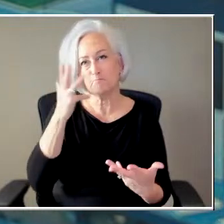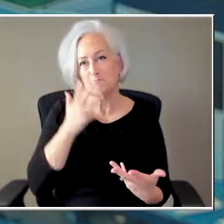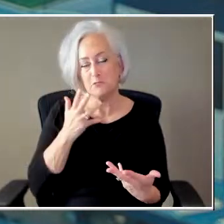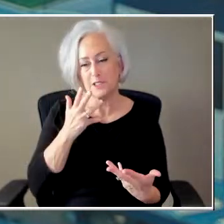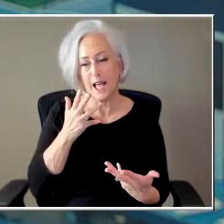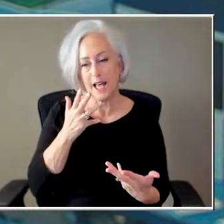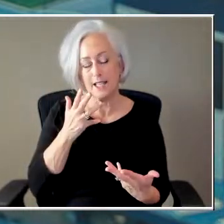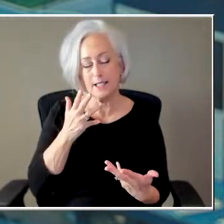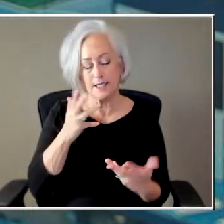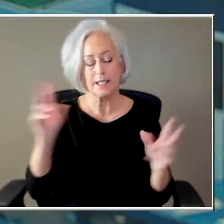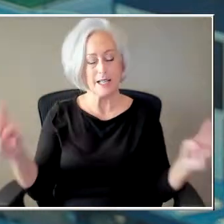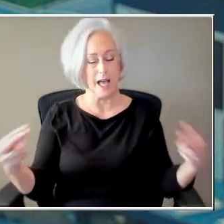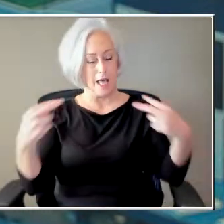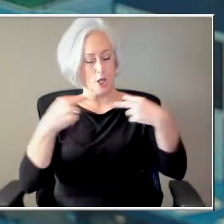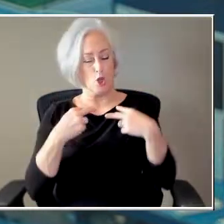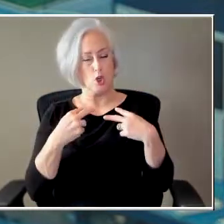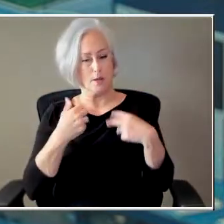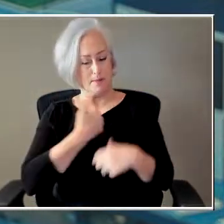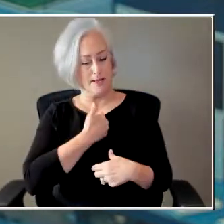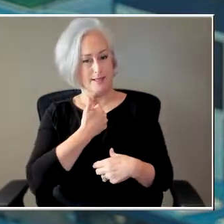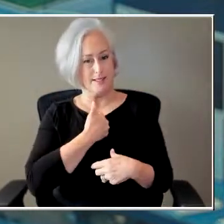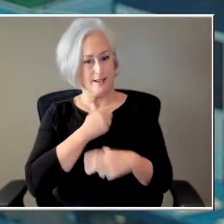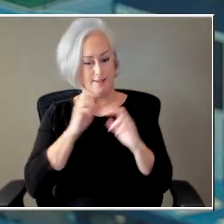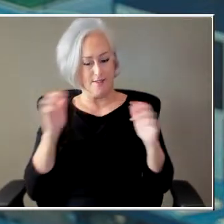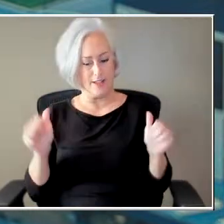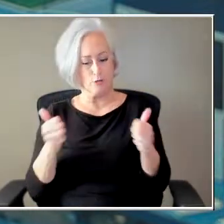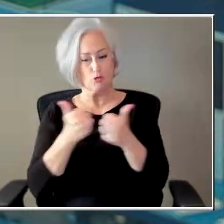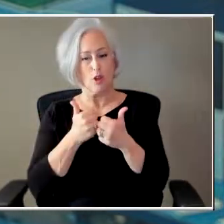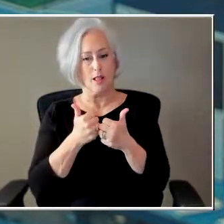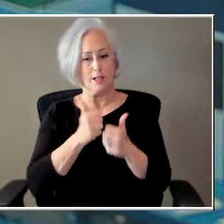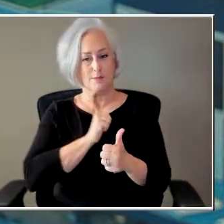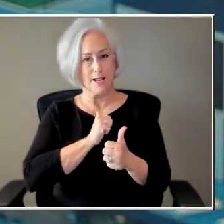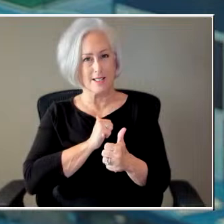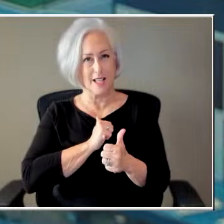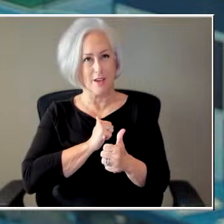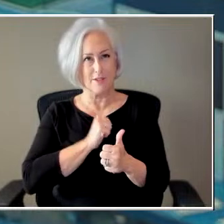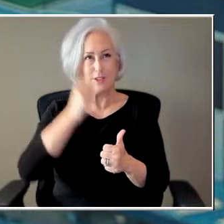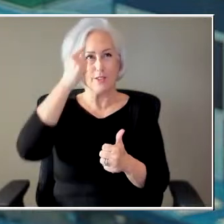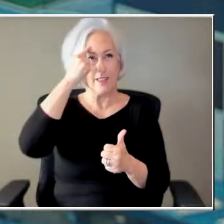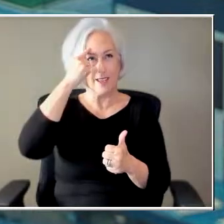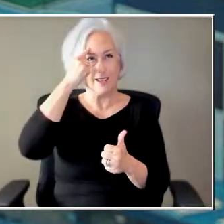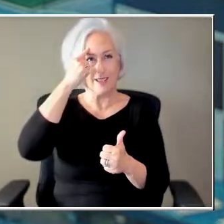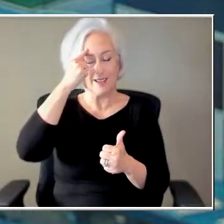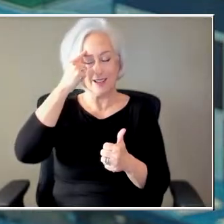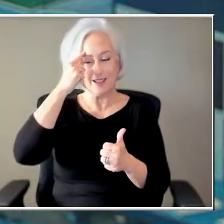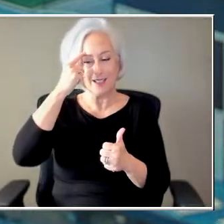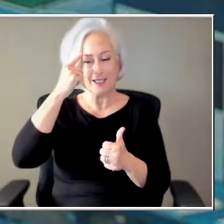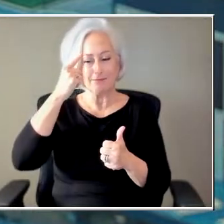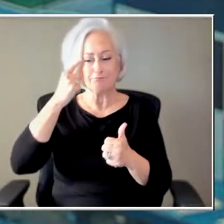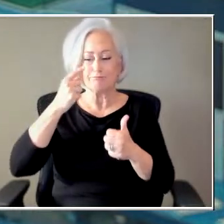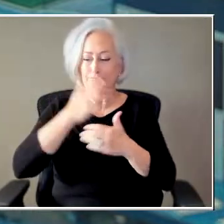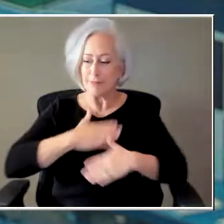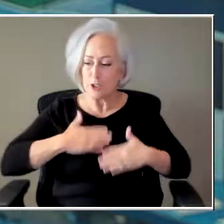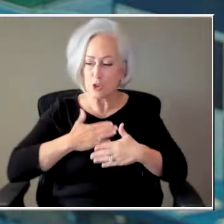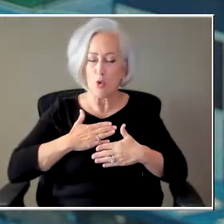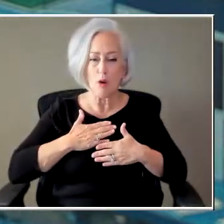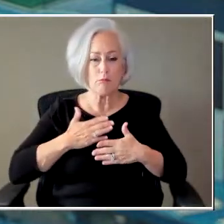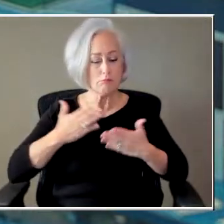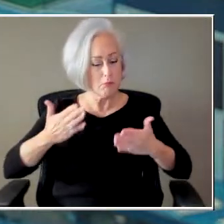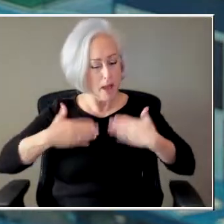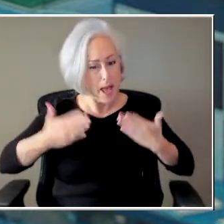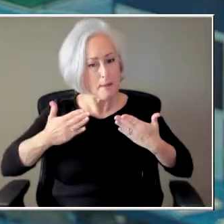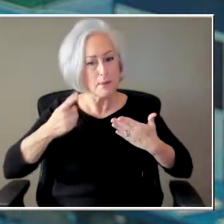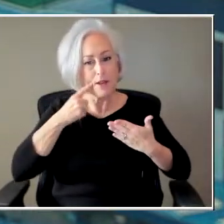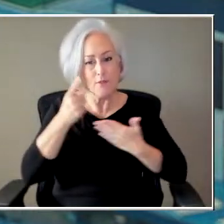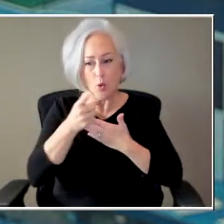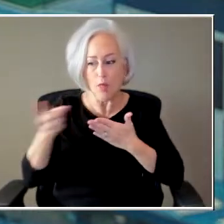myself to, just feel happy for them and be the cheerleader that I love to be. And just know that my life